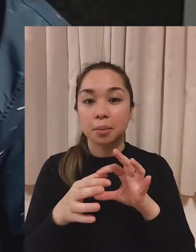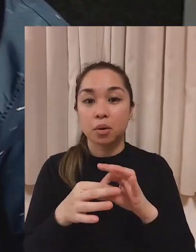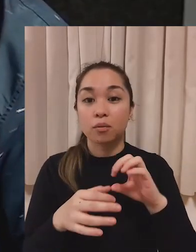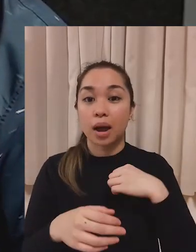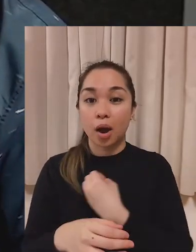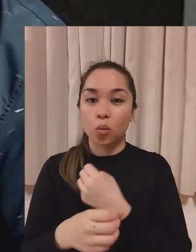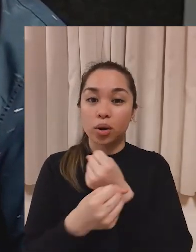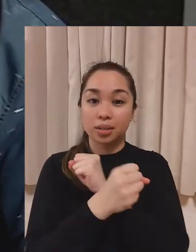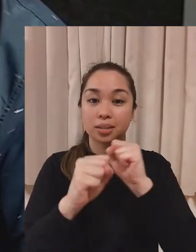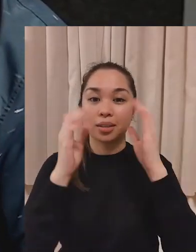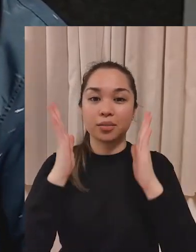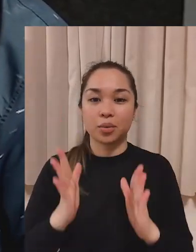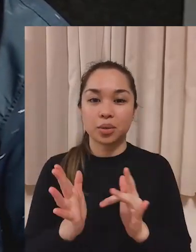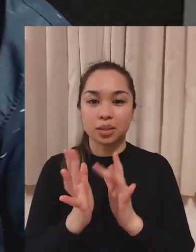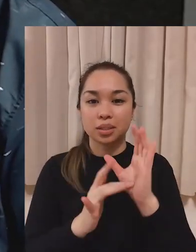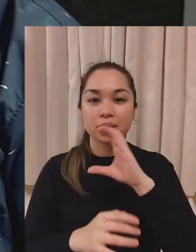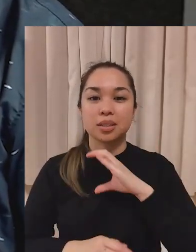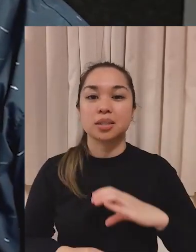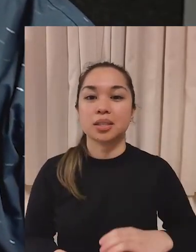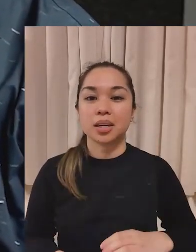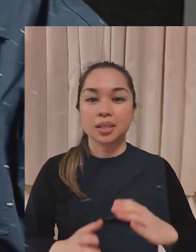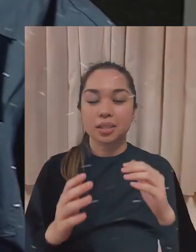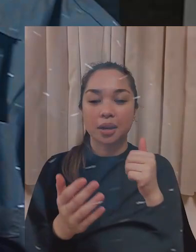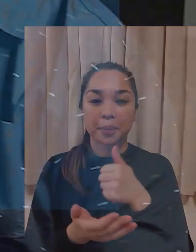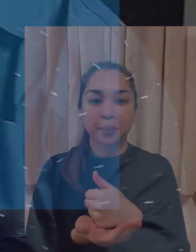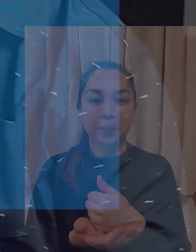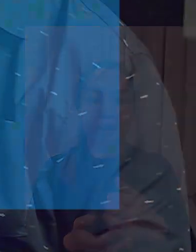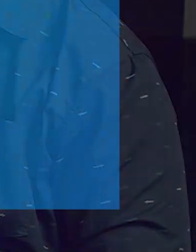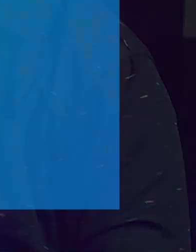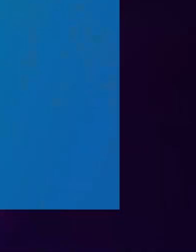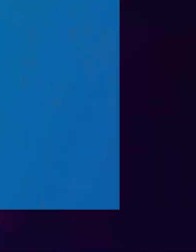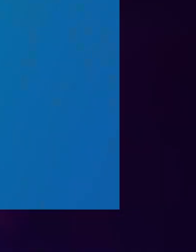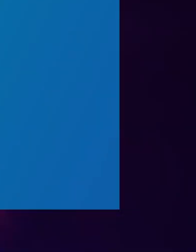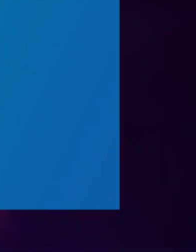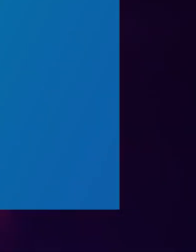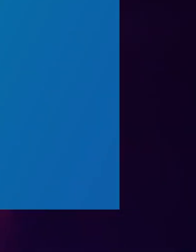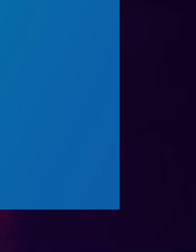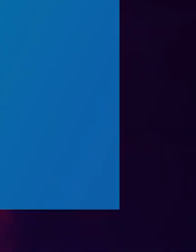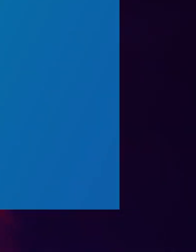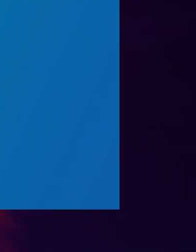Savior, Jesus Christ. Amen. Amen.